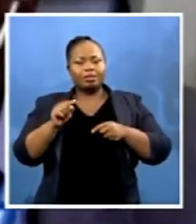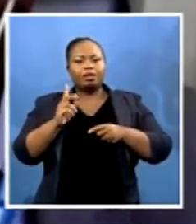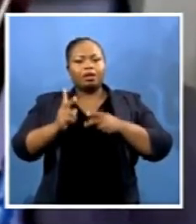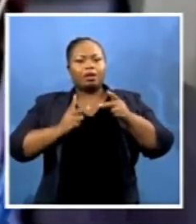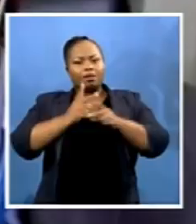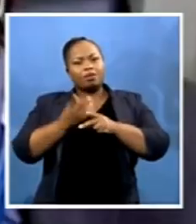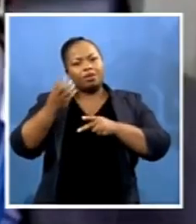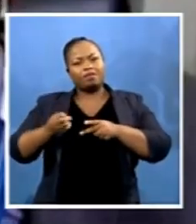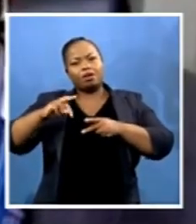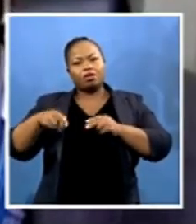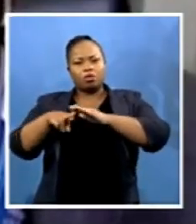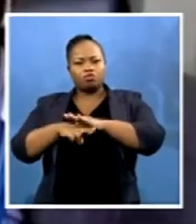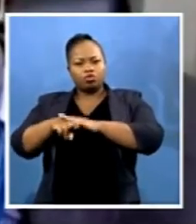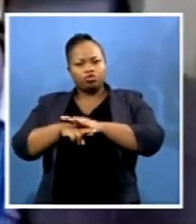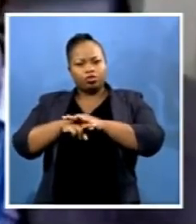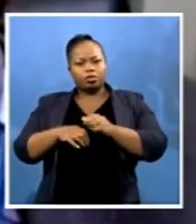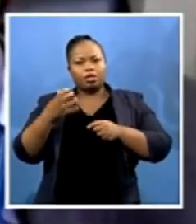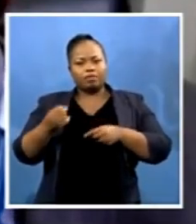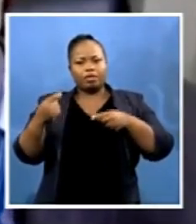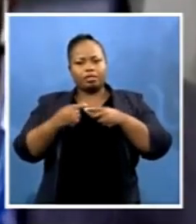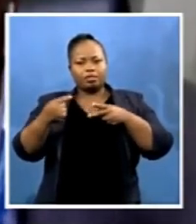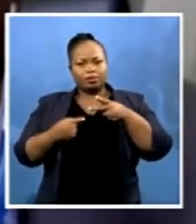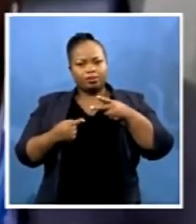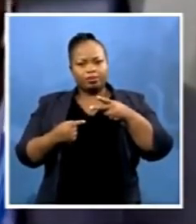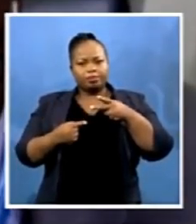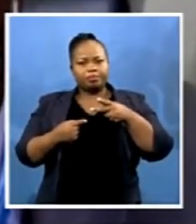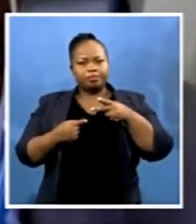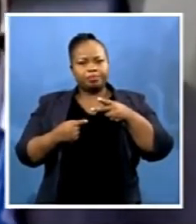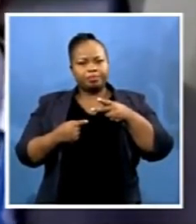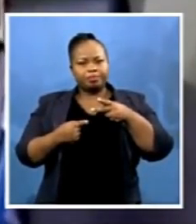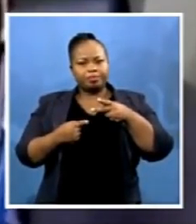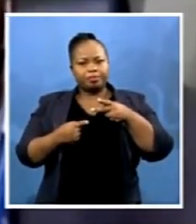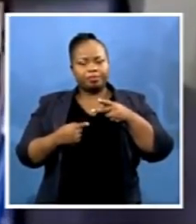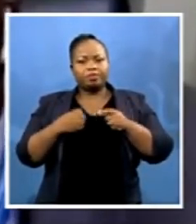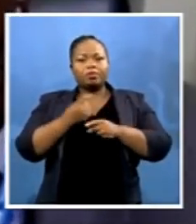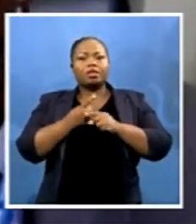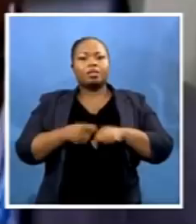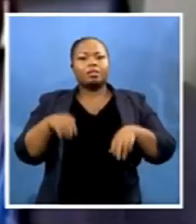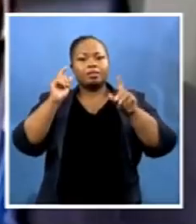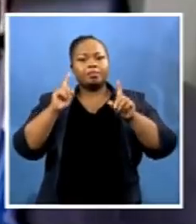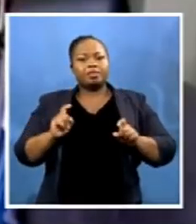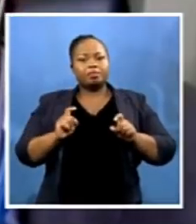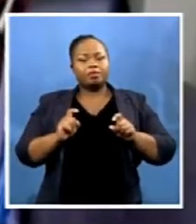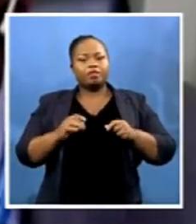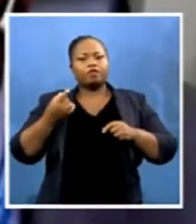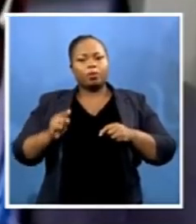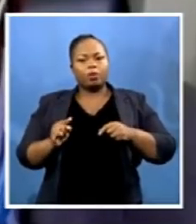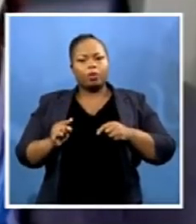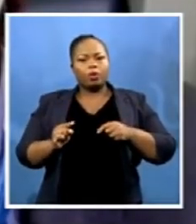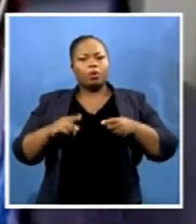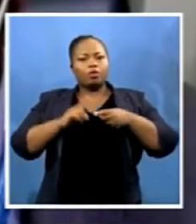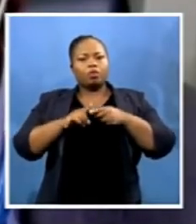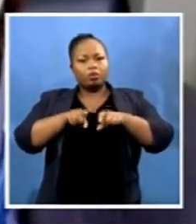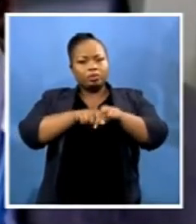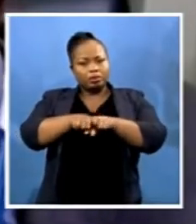2 extremes. The principle of tracing and testing as widely as possible